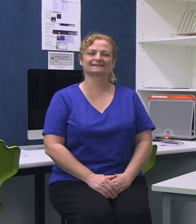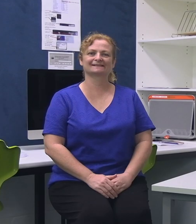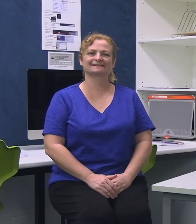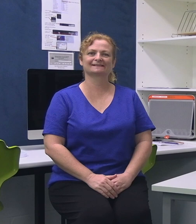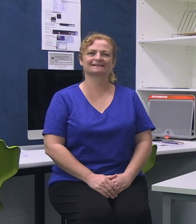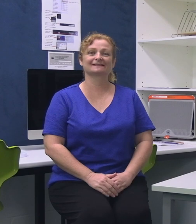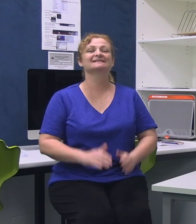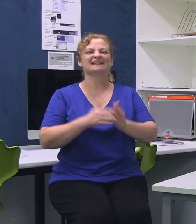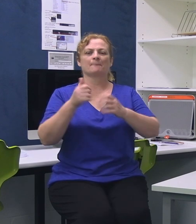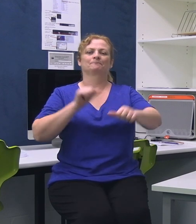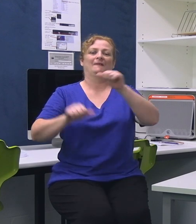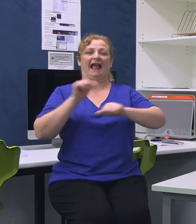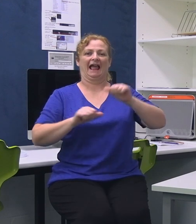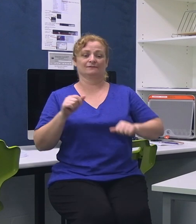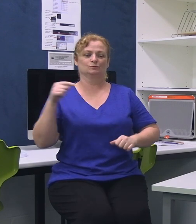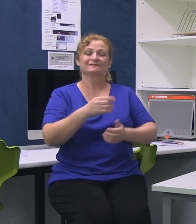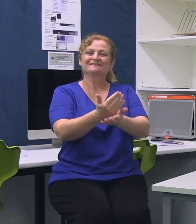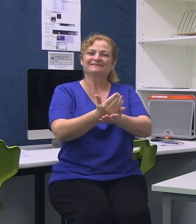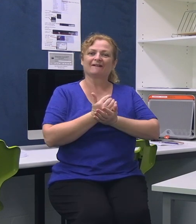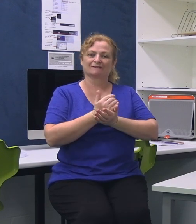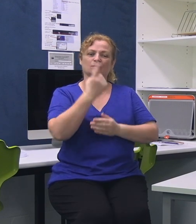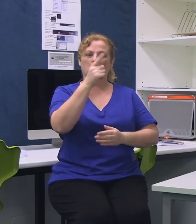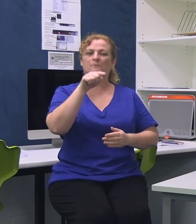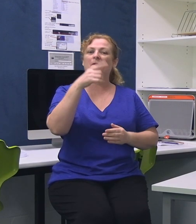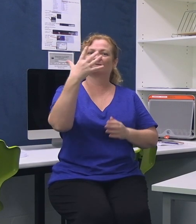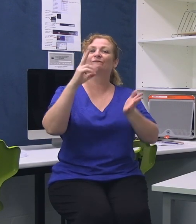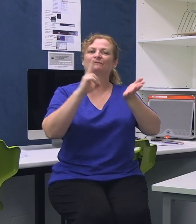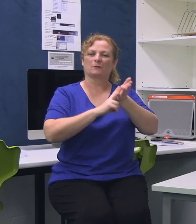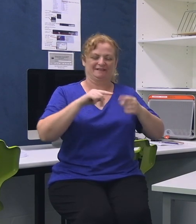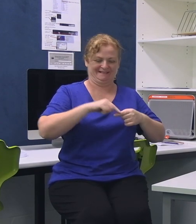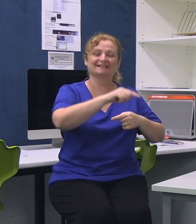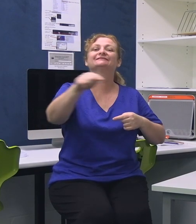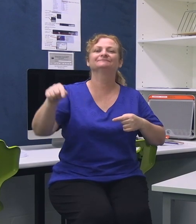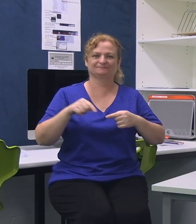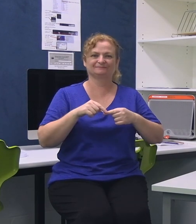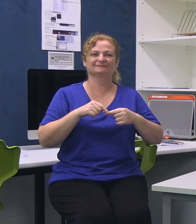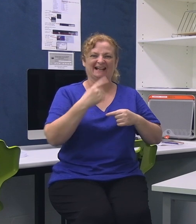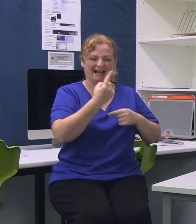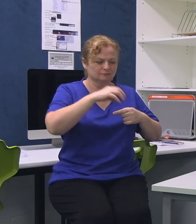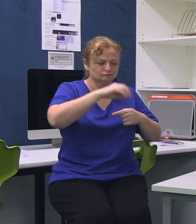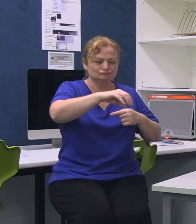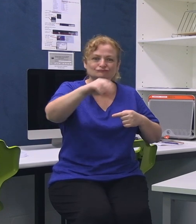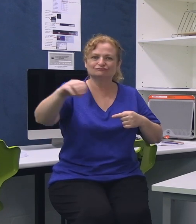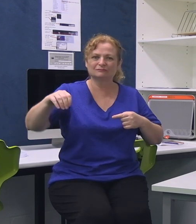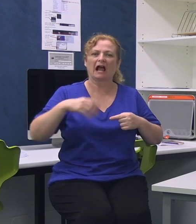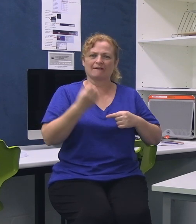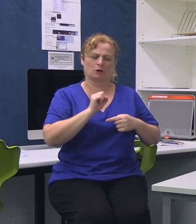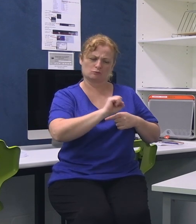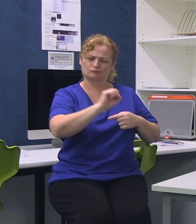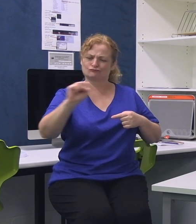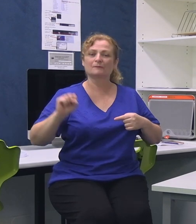Now let's get back to our safe 1.5 volt circuits. Each component has a specific